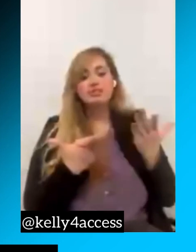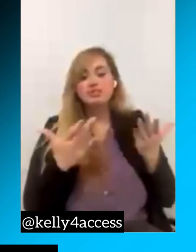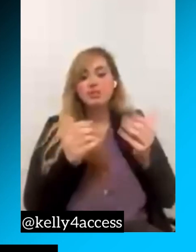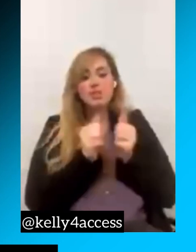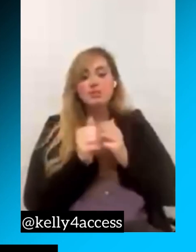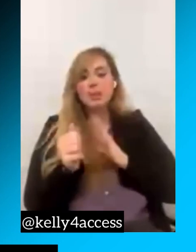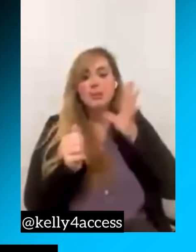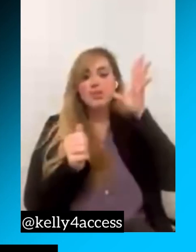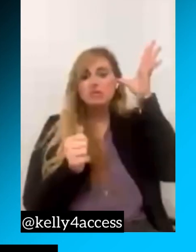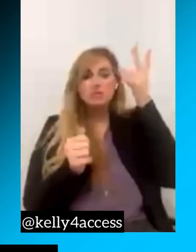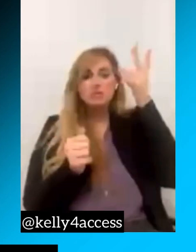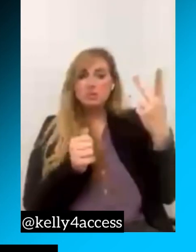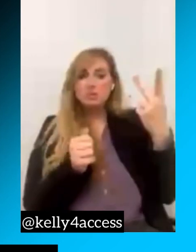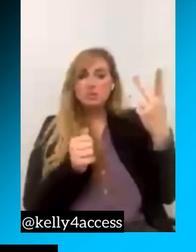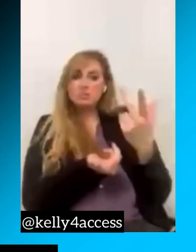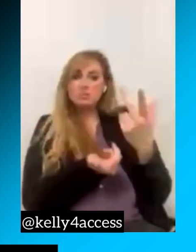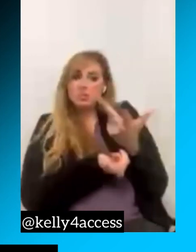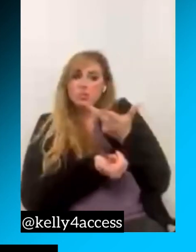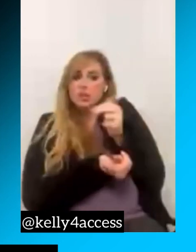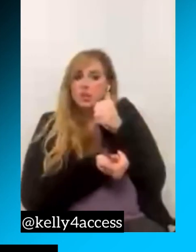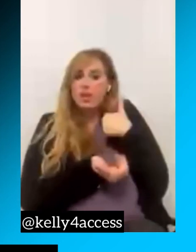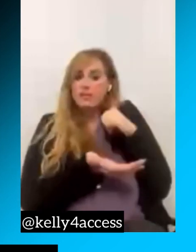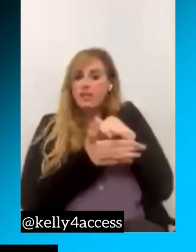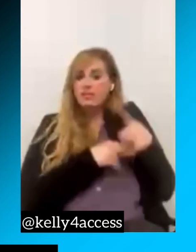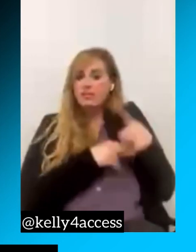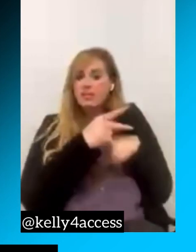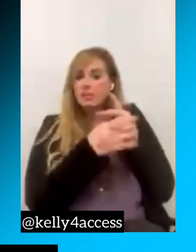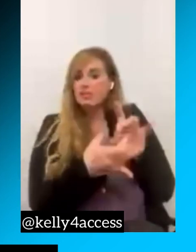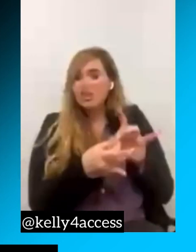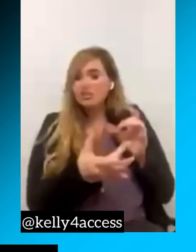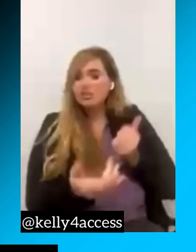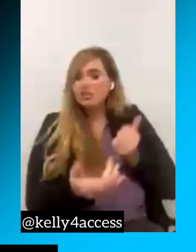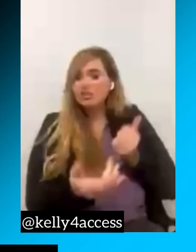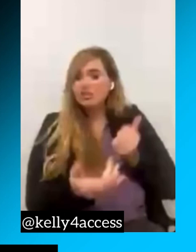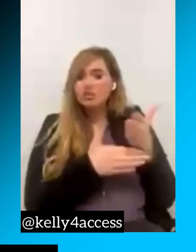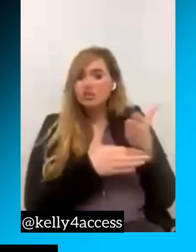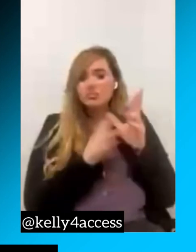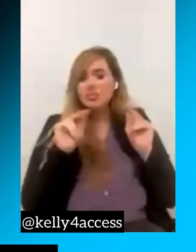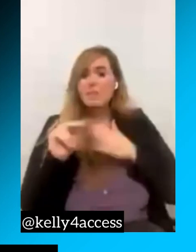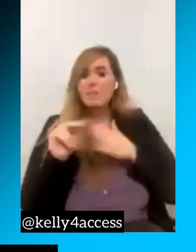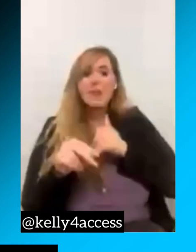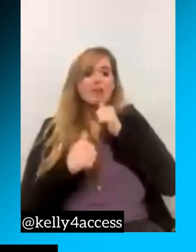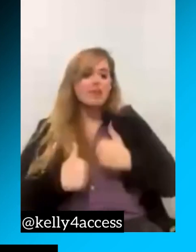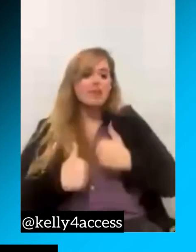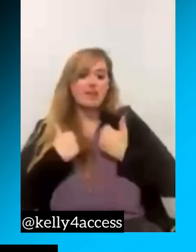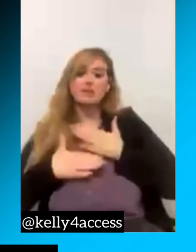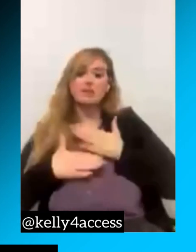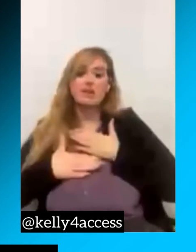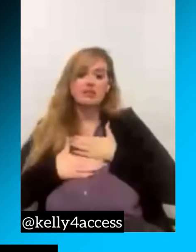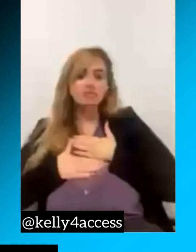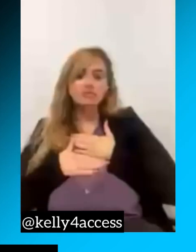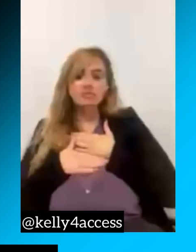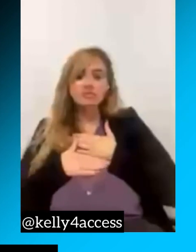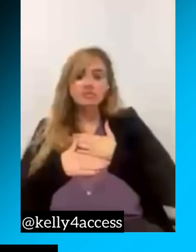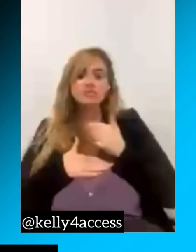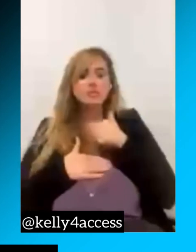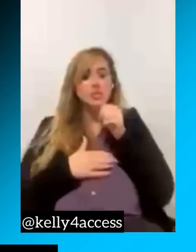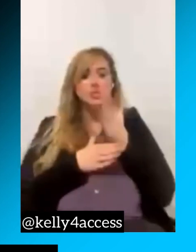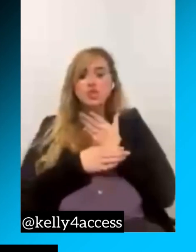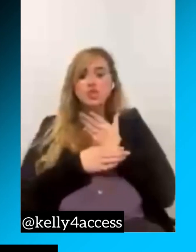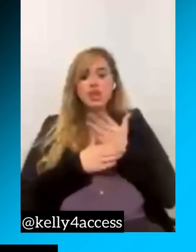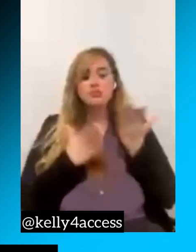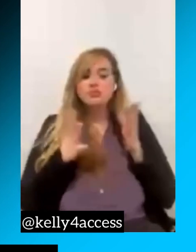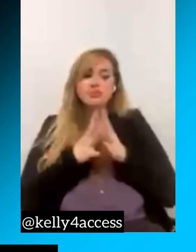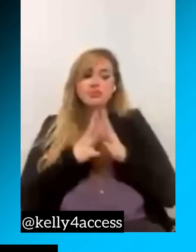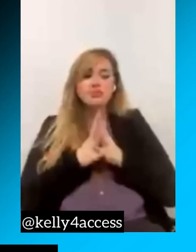don't have that kind of relationship. So my private life is my private life. I don't think I'd be